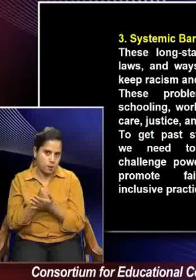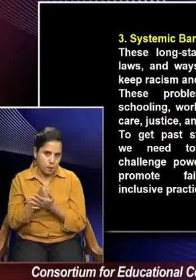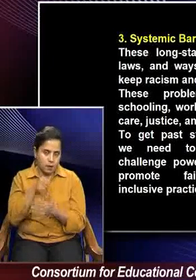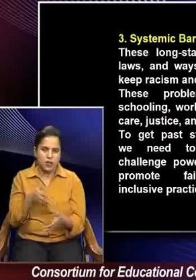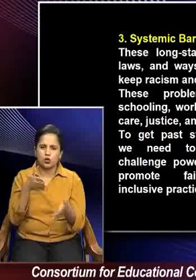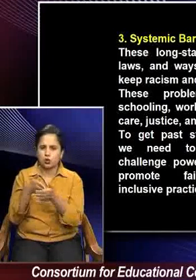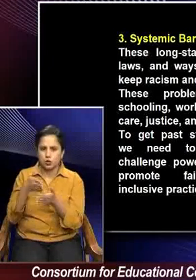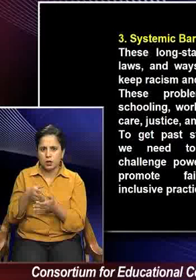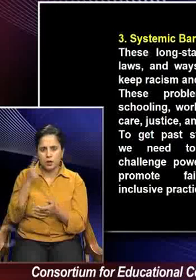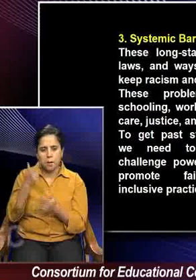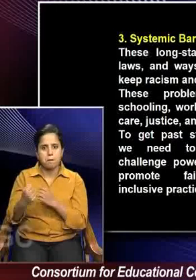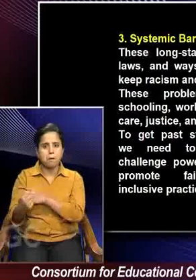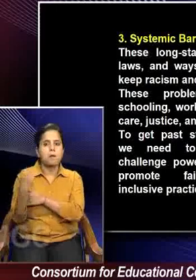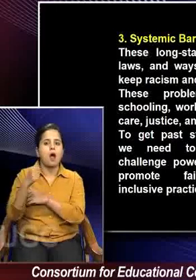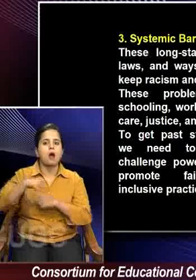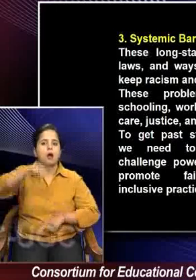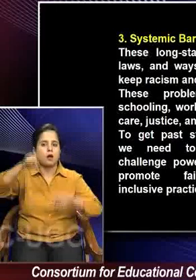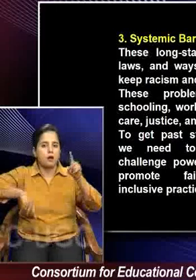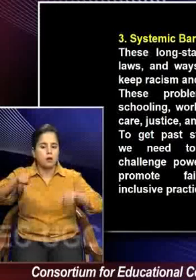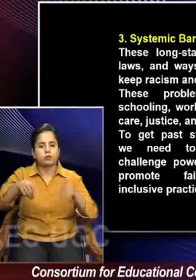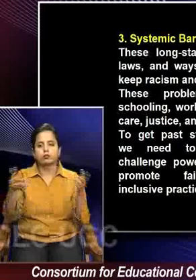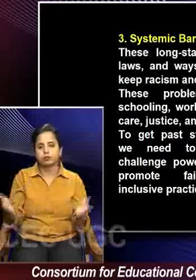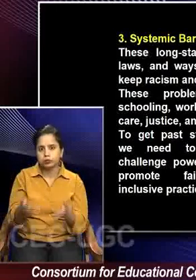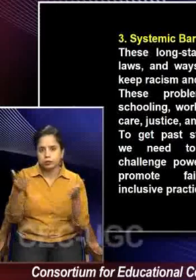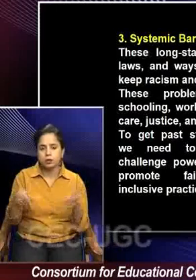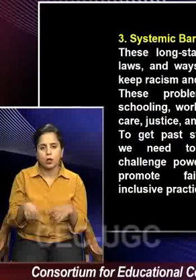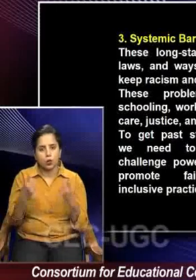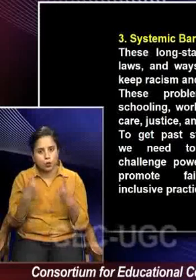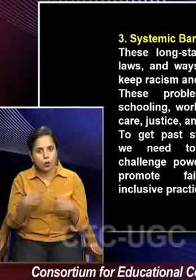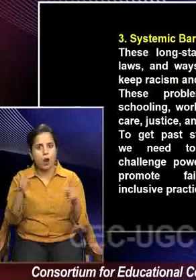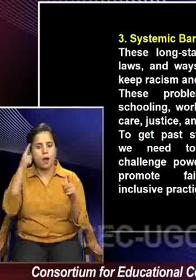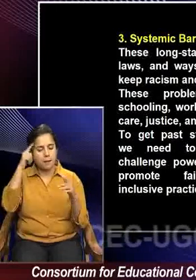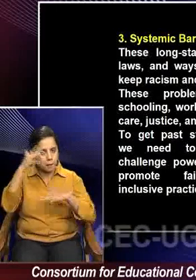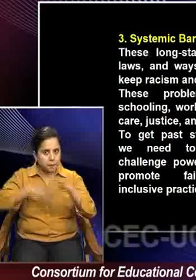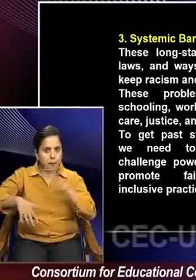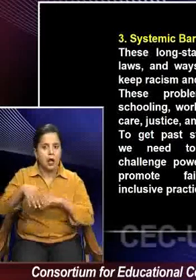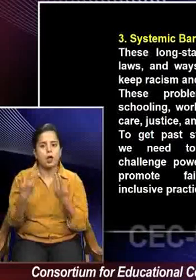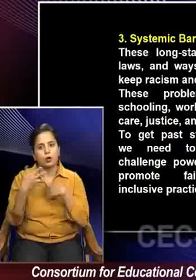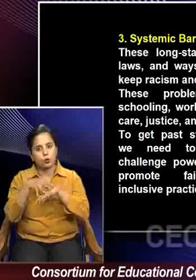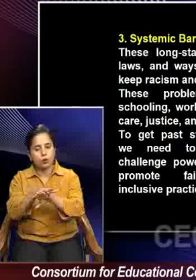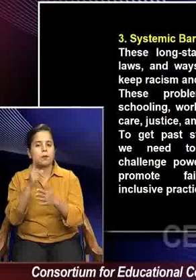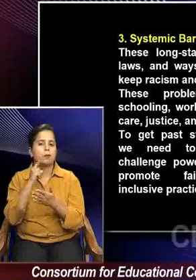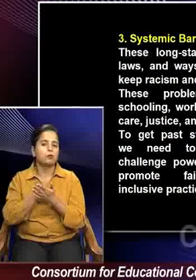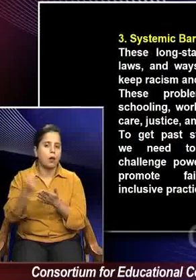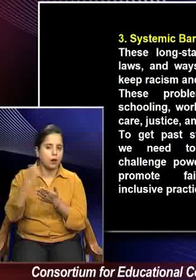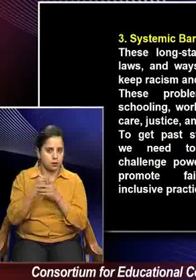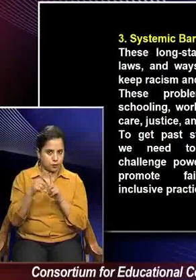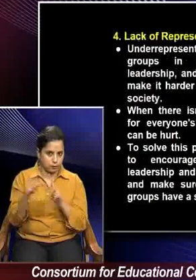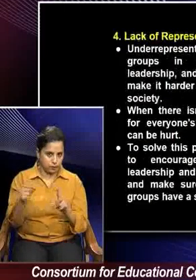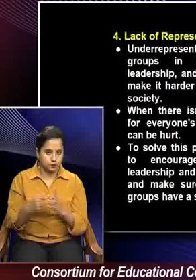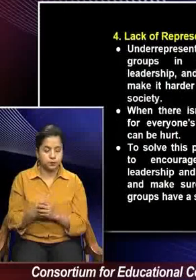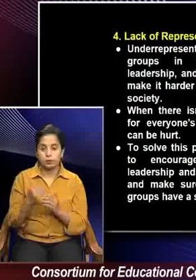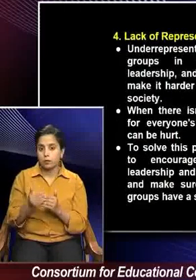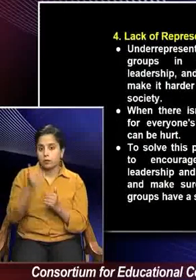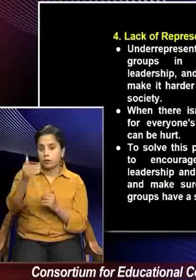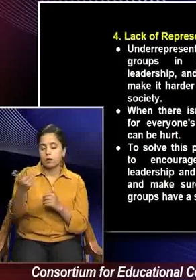the power dynamics, and promote the fairness through inclusive practices. Next is